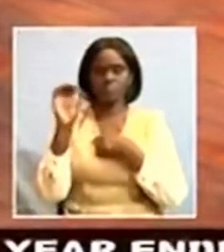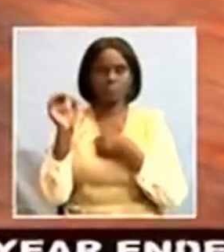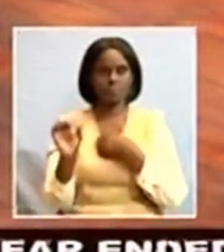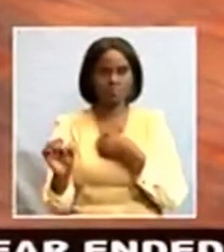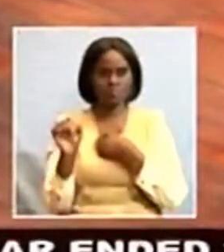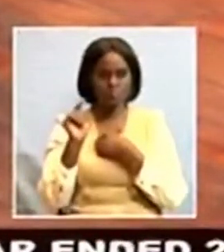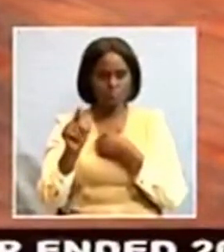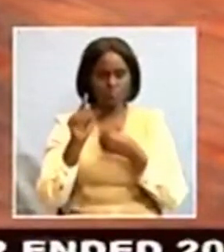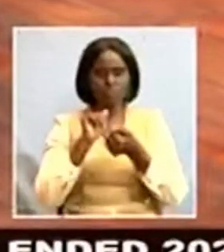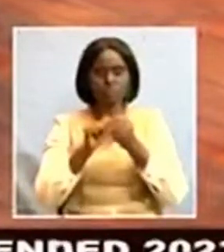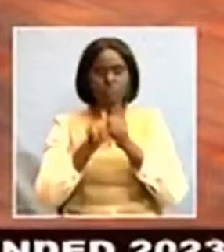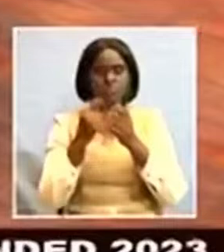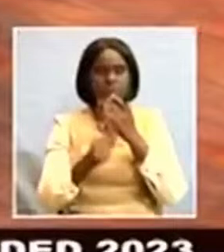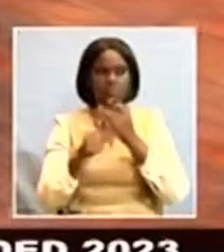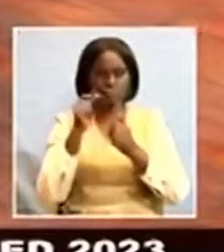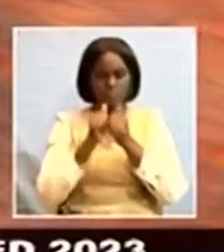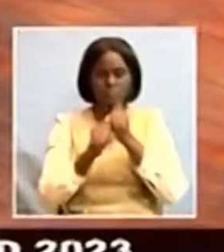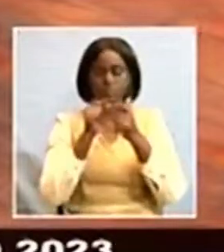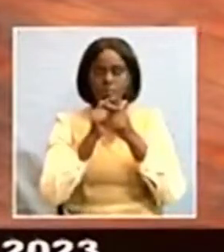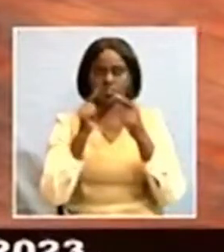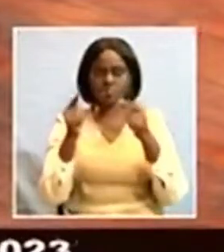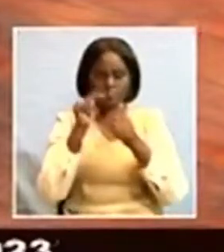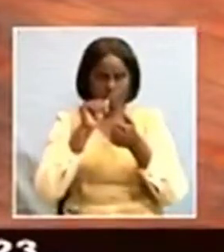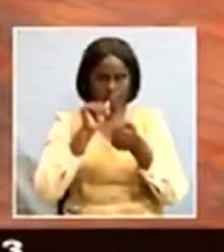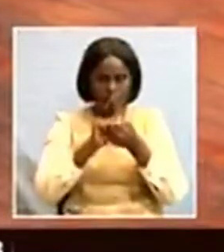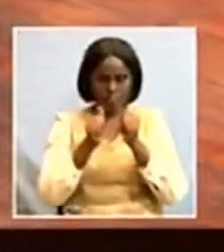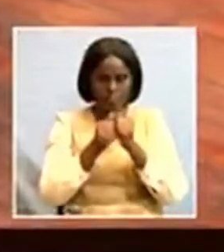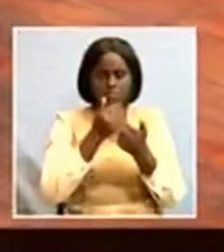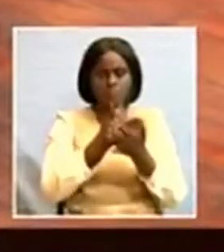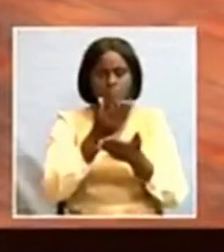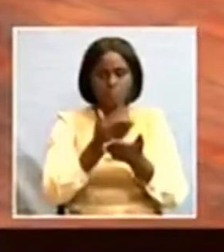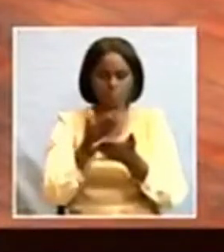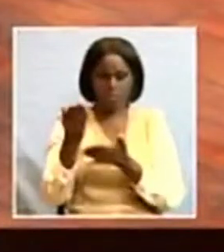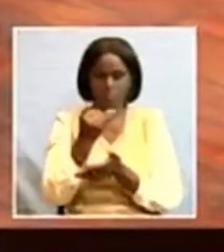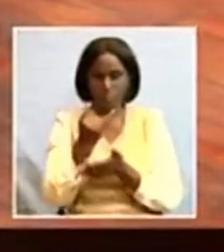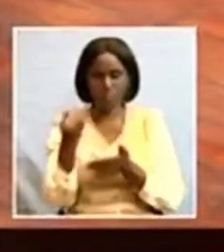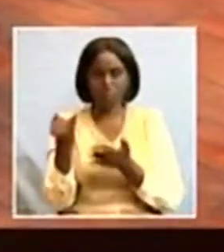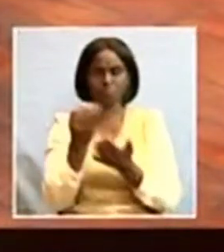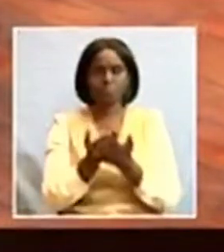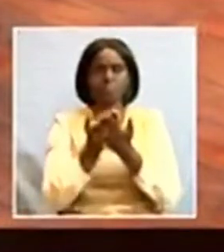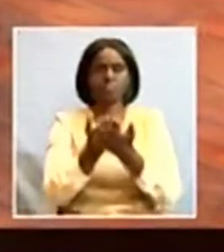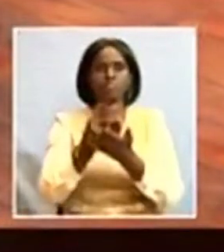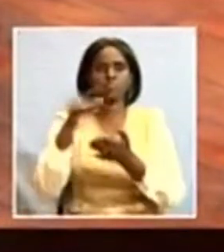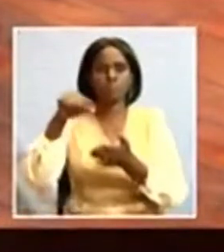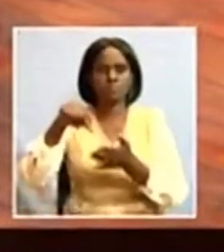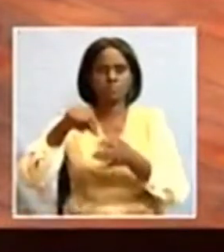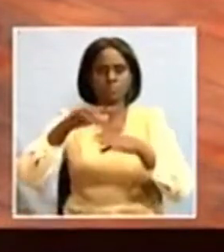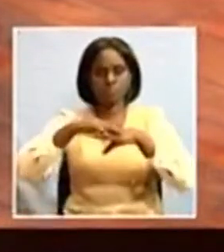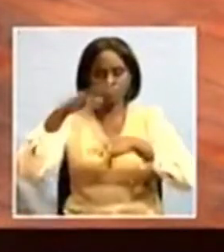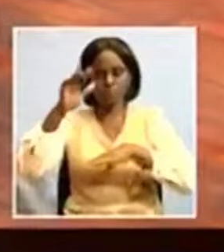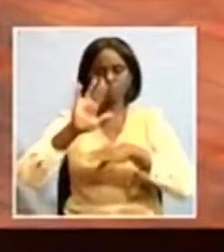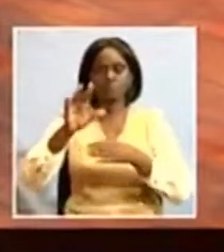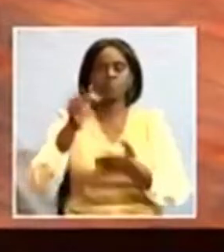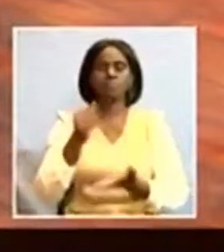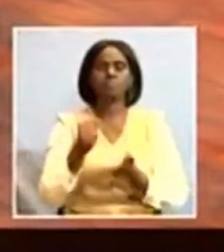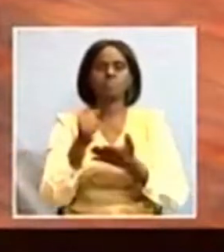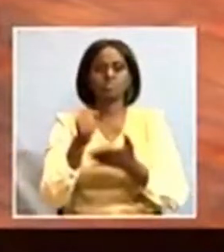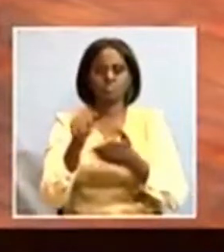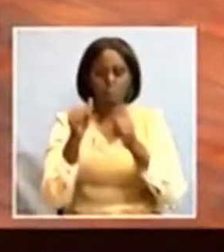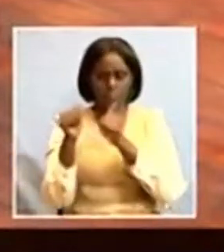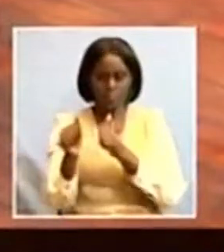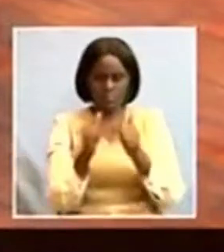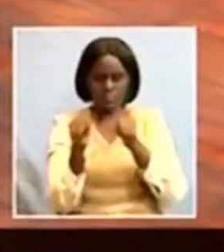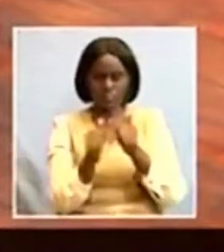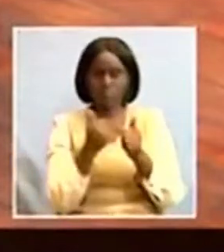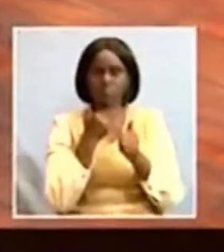of query, this was largely due to procurement issues as vendors submitted quotations above the budget. Action